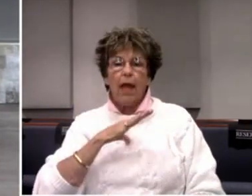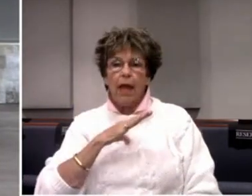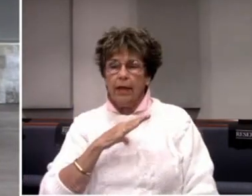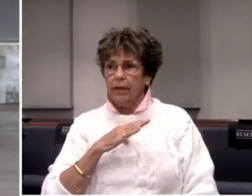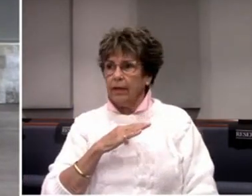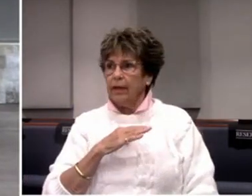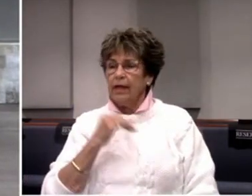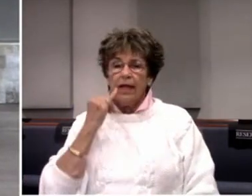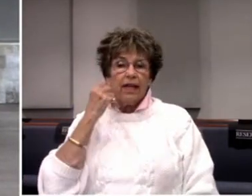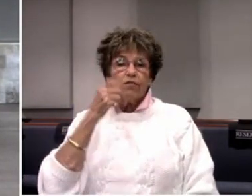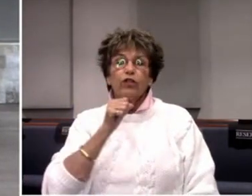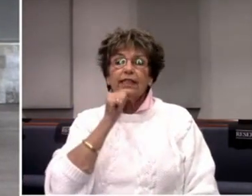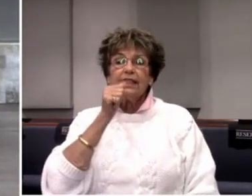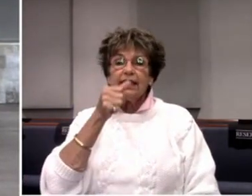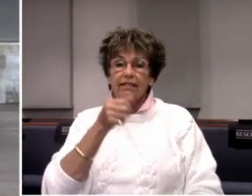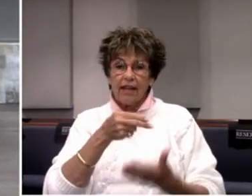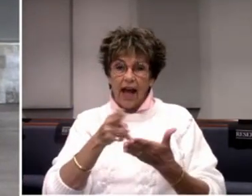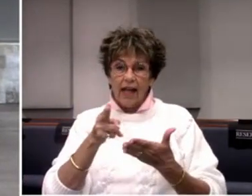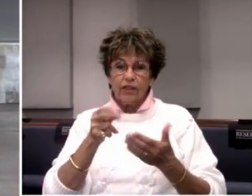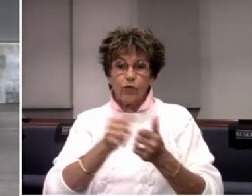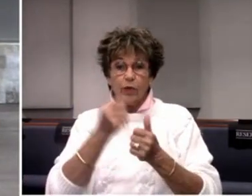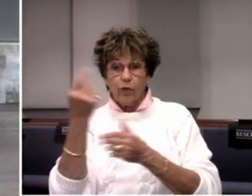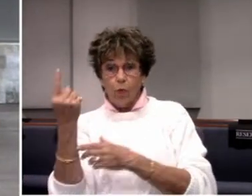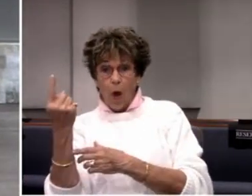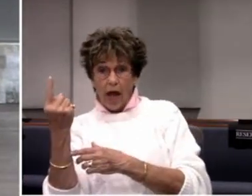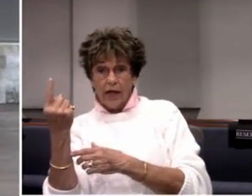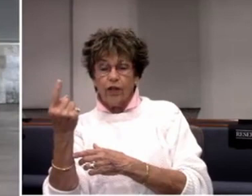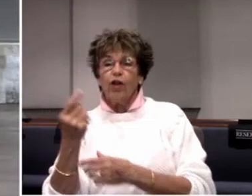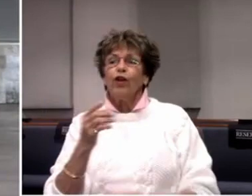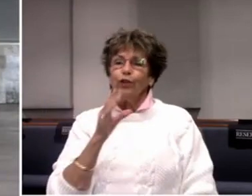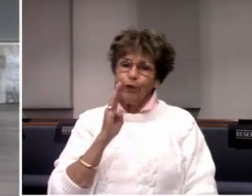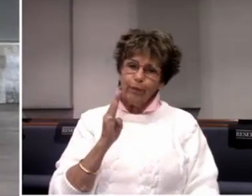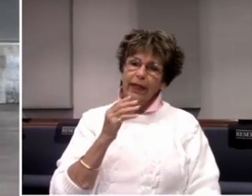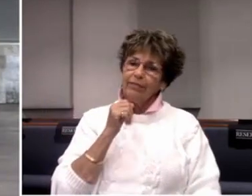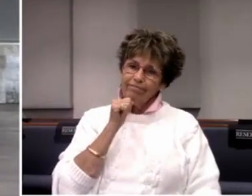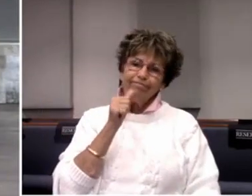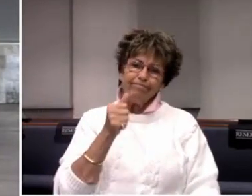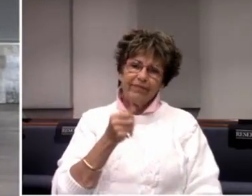If you're dishonest with one, you'll be dishonest with the other.